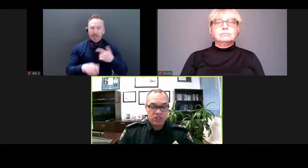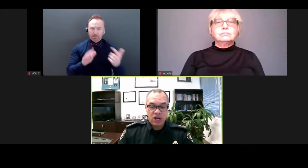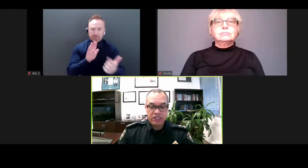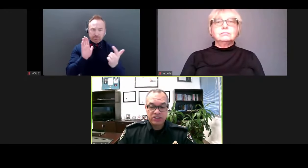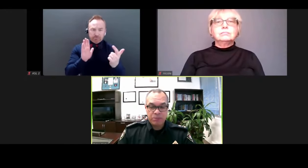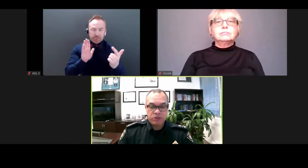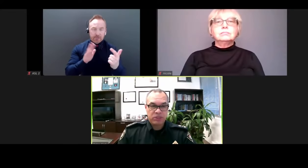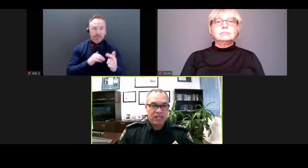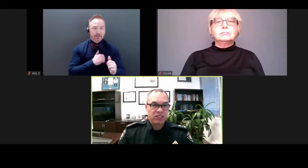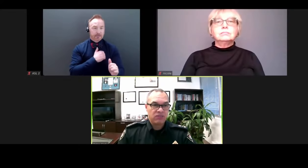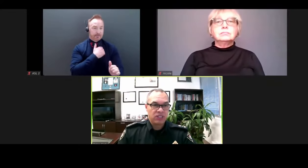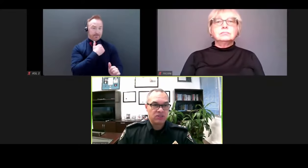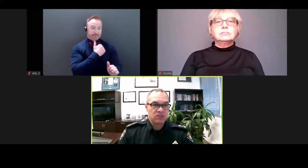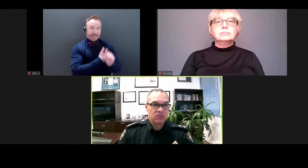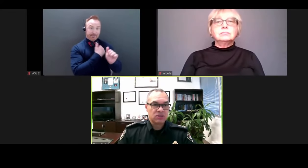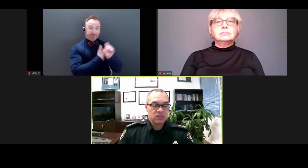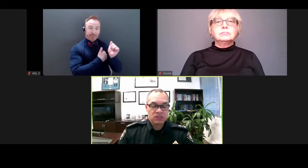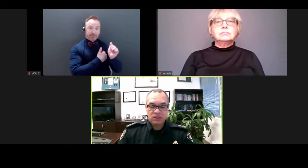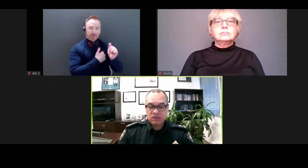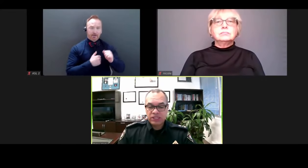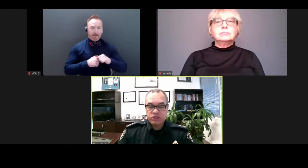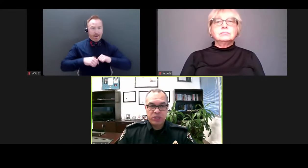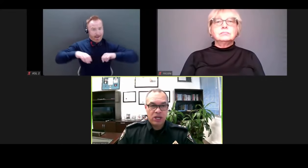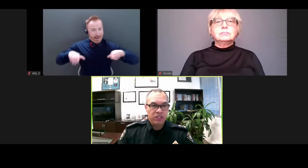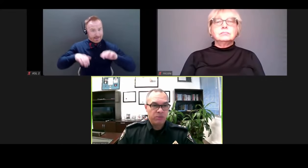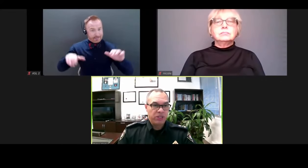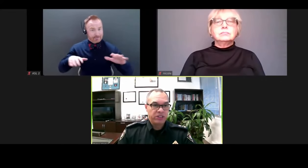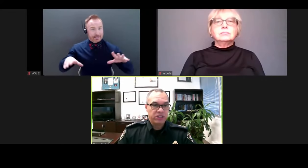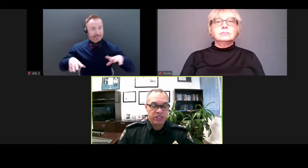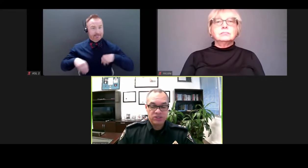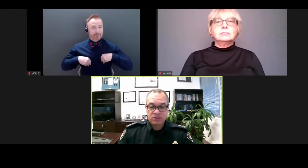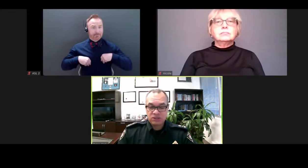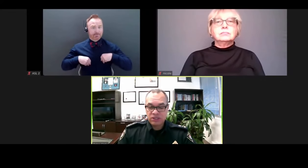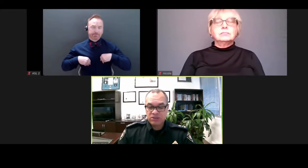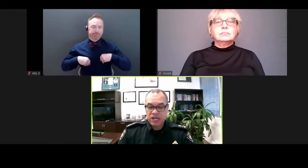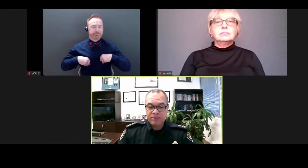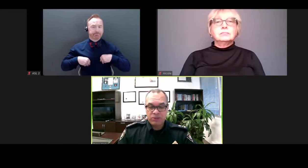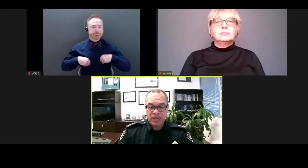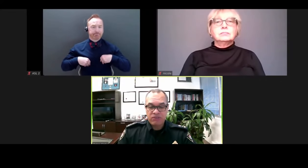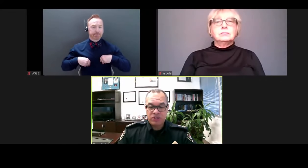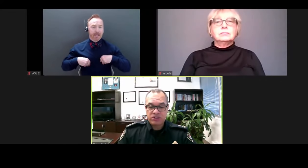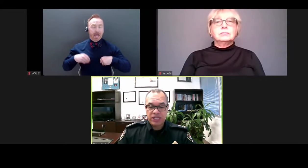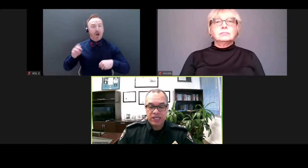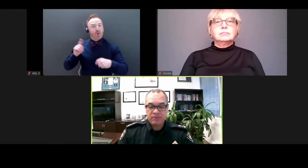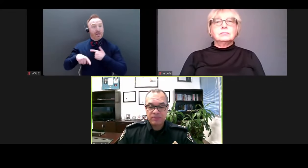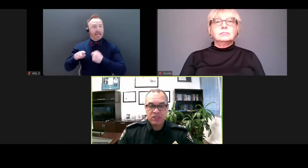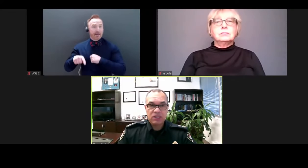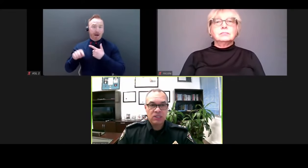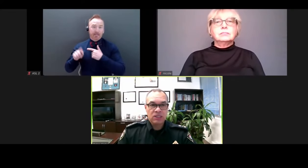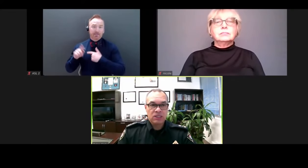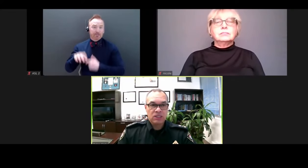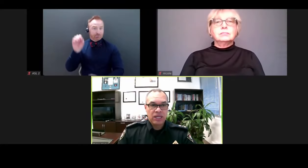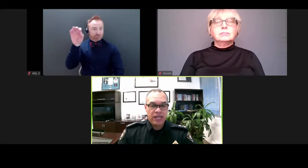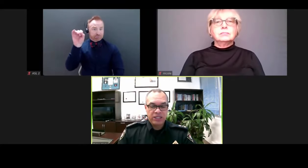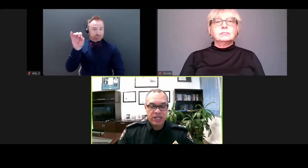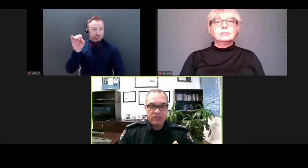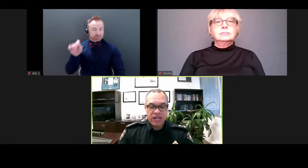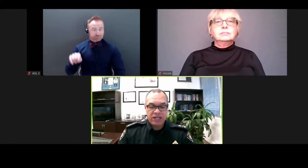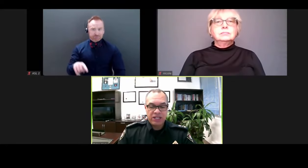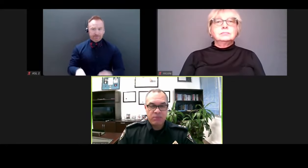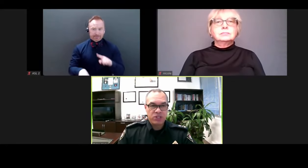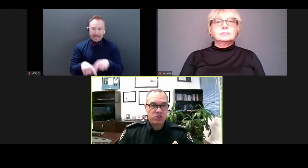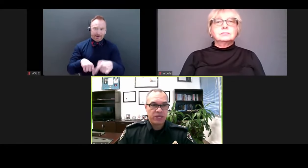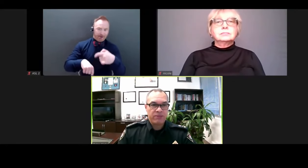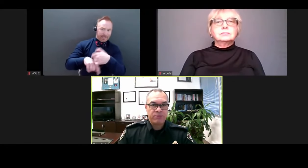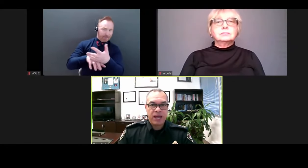dangerous, and unacceptable activities is beyond the ability to list in the time that we have here today, and it has had